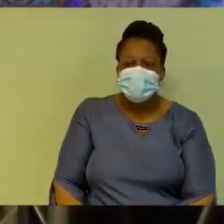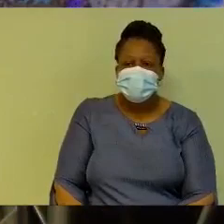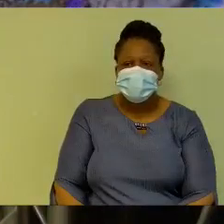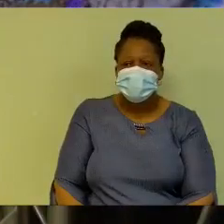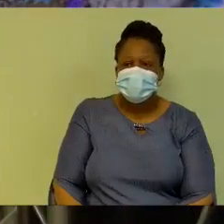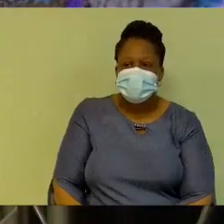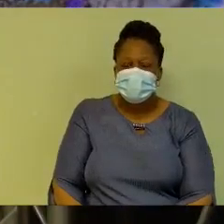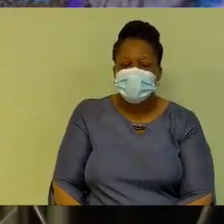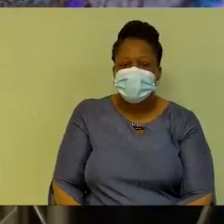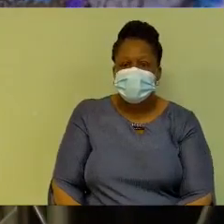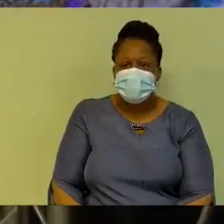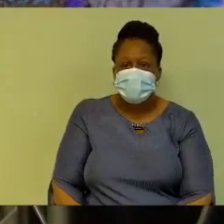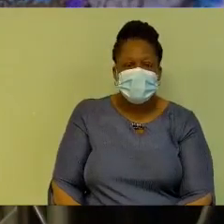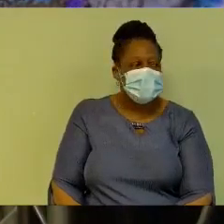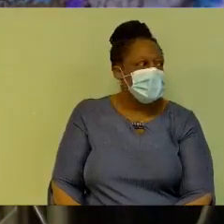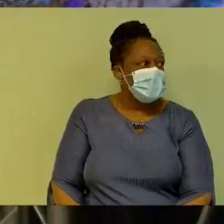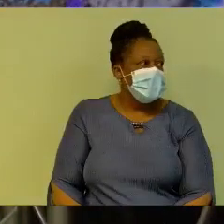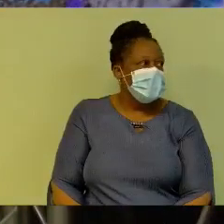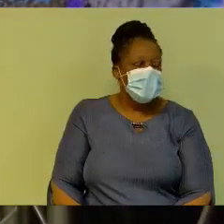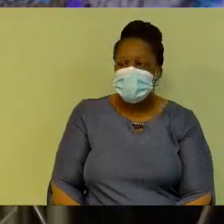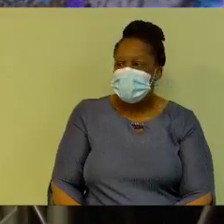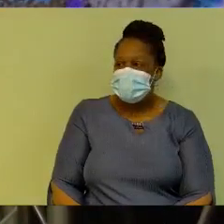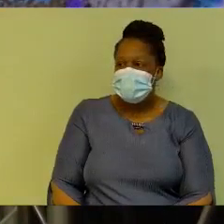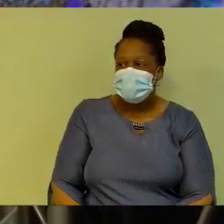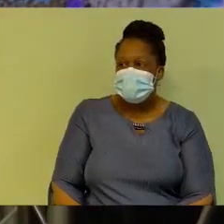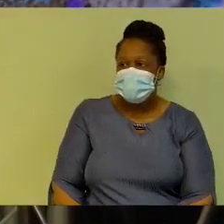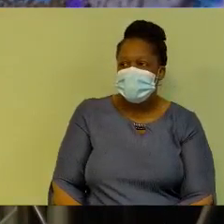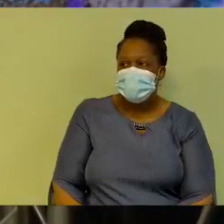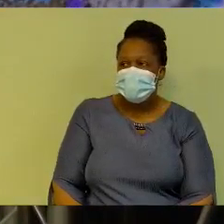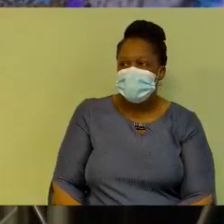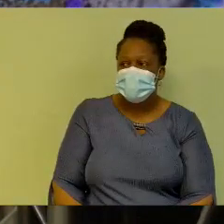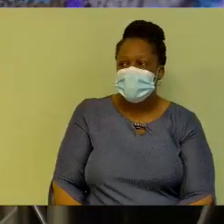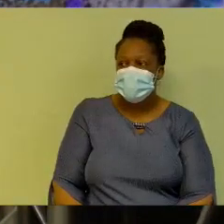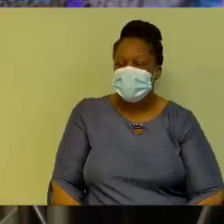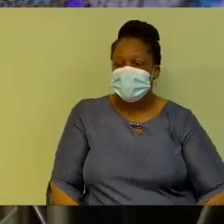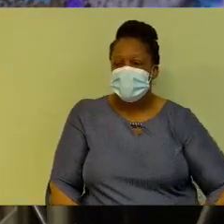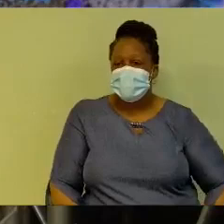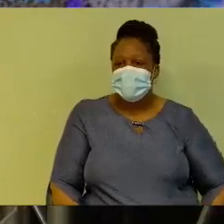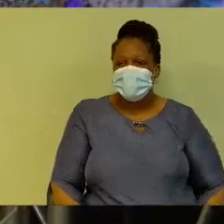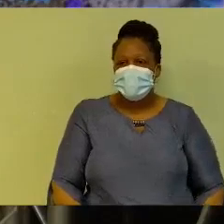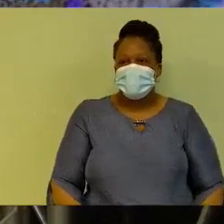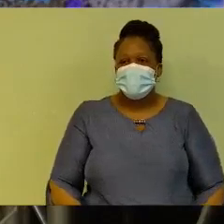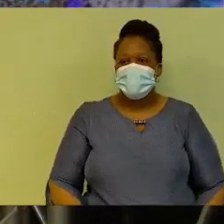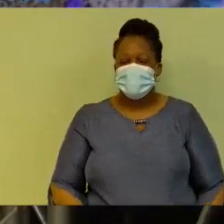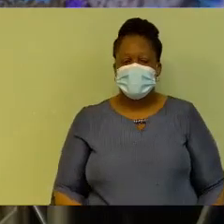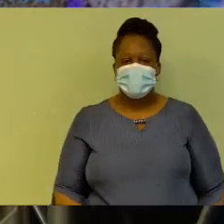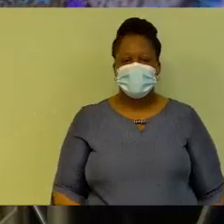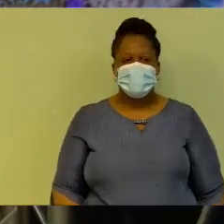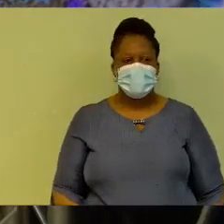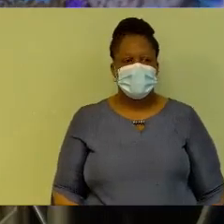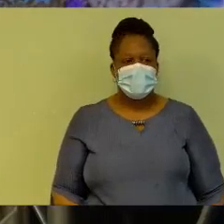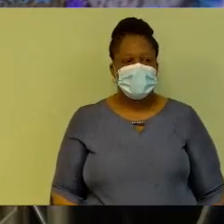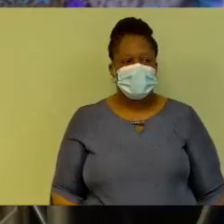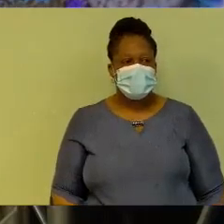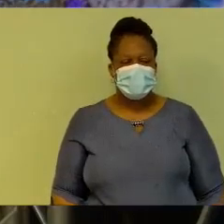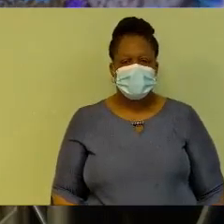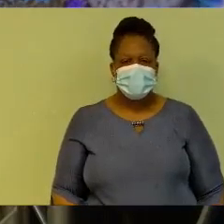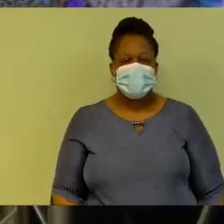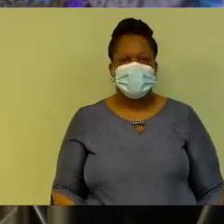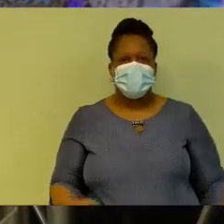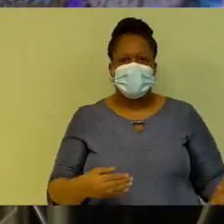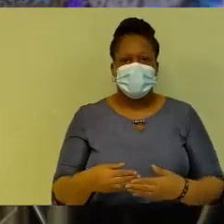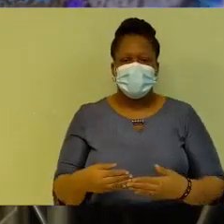Thank you, Mr. Williams, for the question. Regarding babies and supermarkets and business